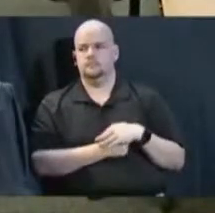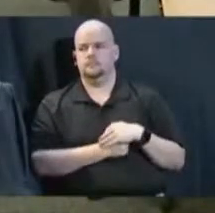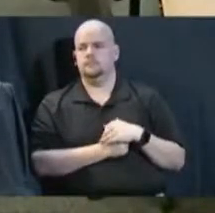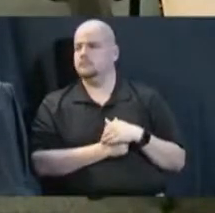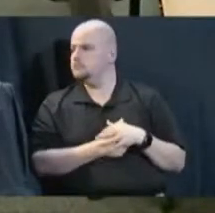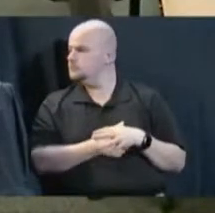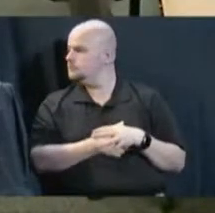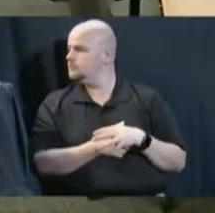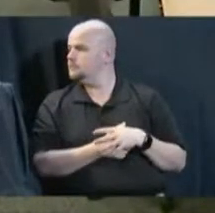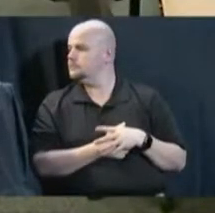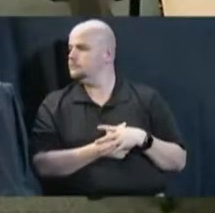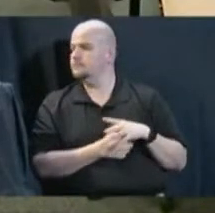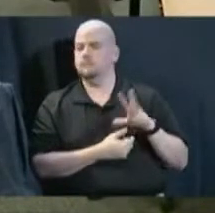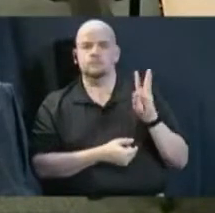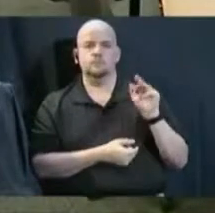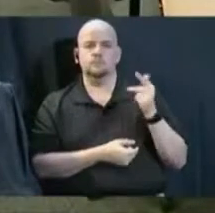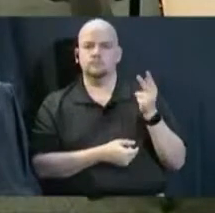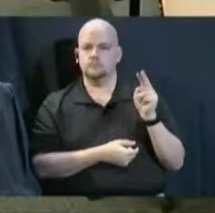Dr. Shamia,